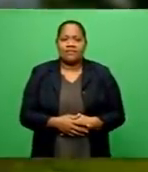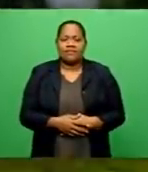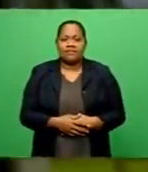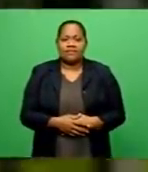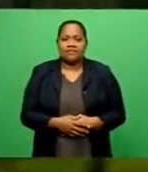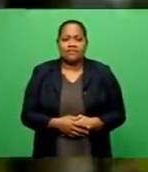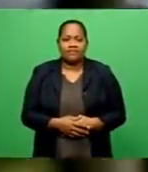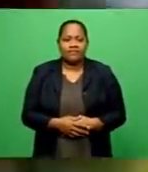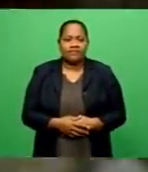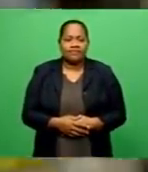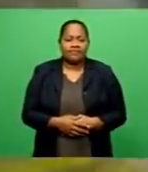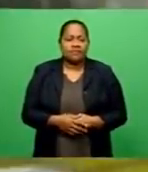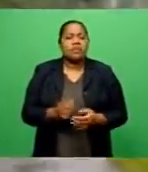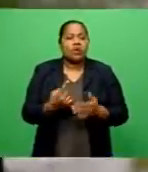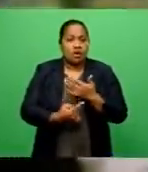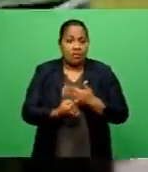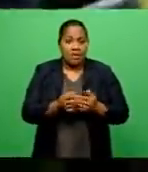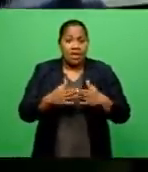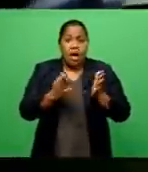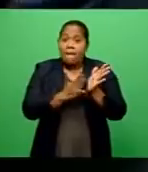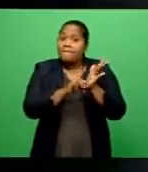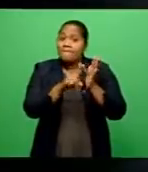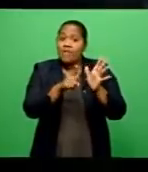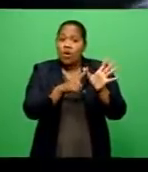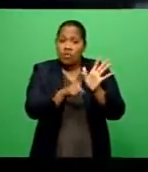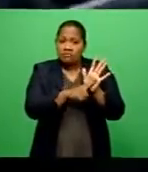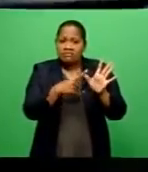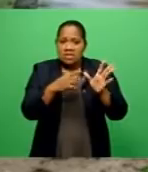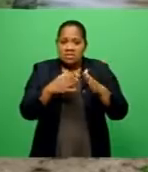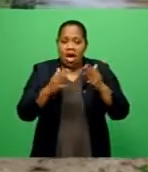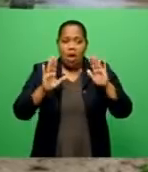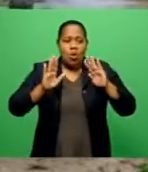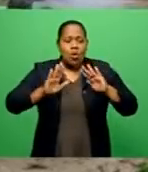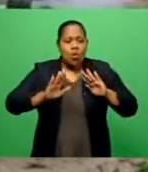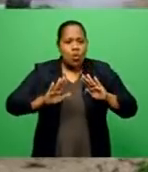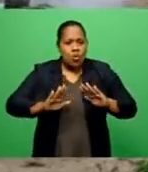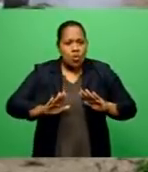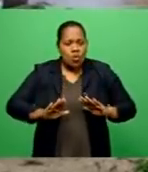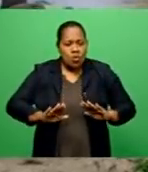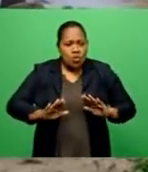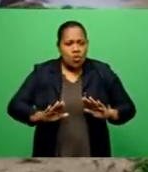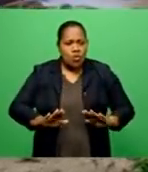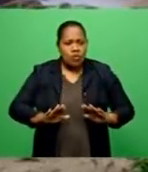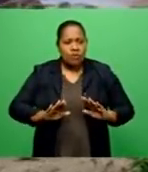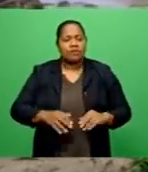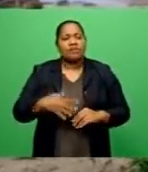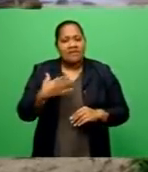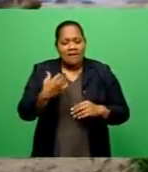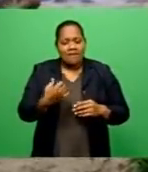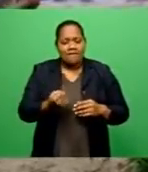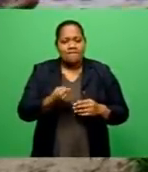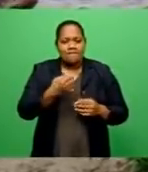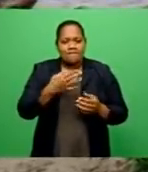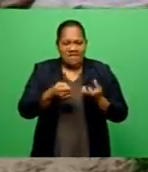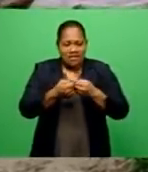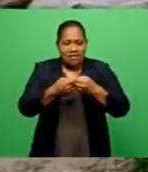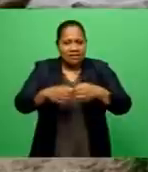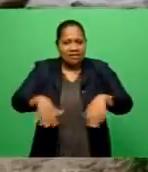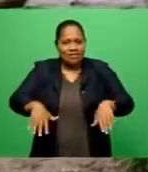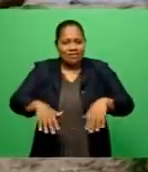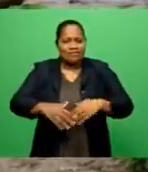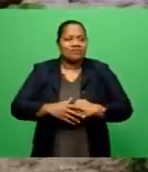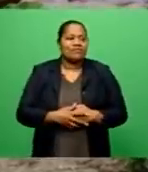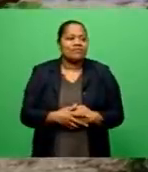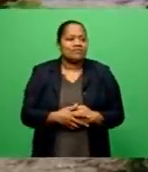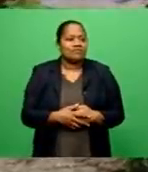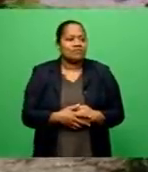The situation has come down in Moala and neighboring islands with initial reports of minimal damage. Everything